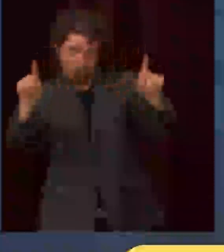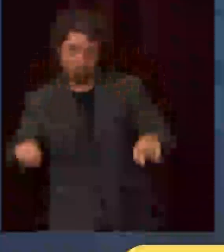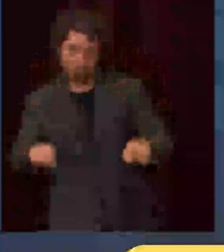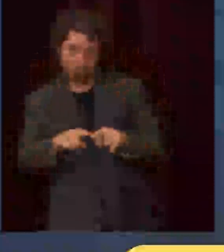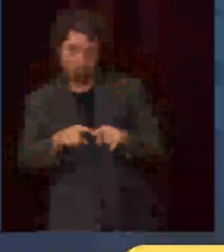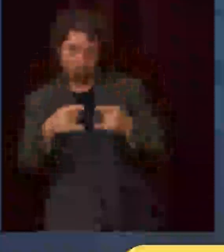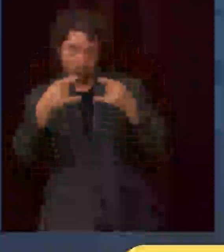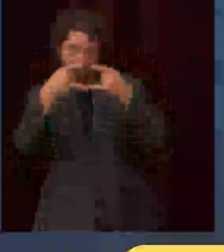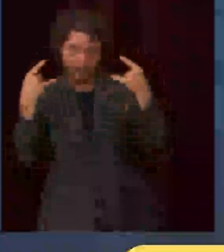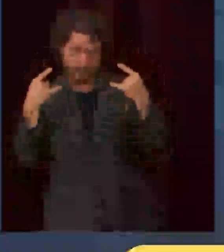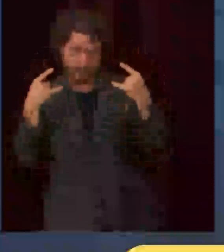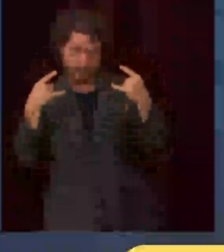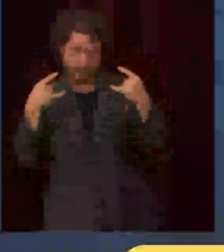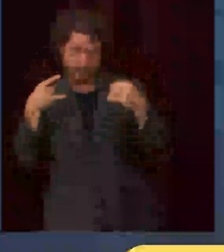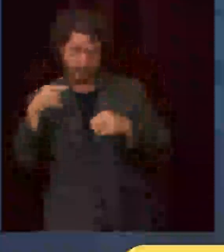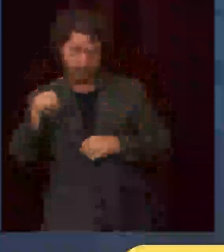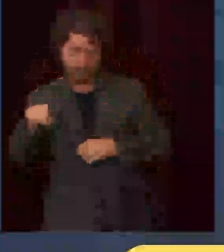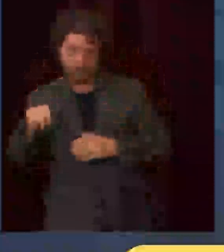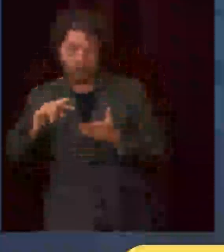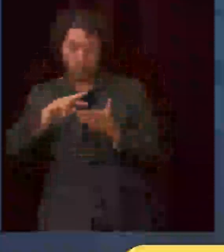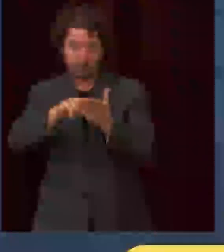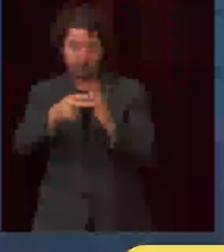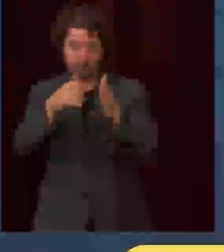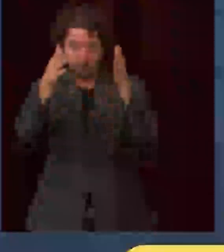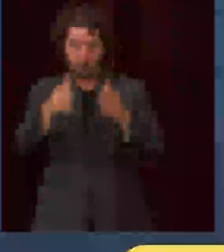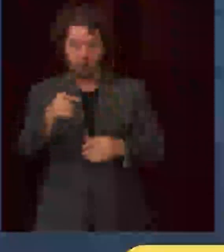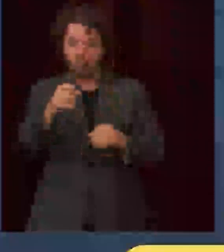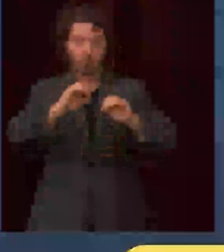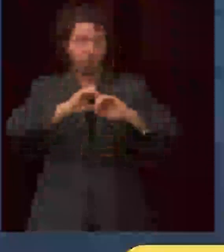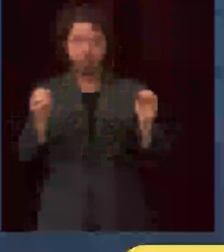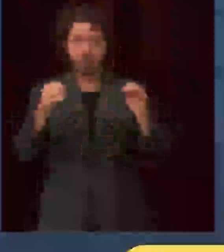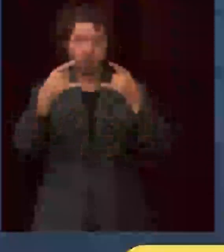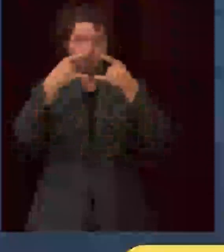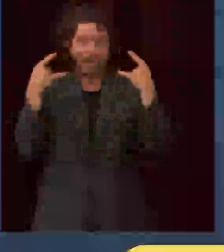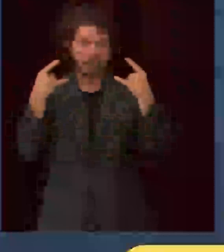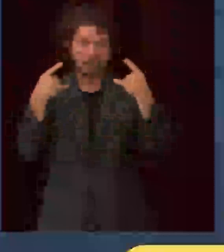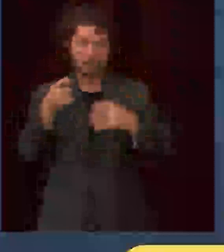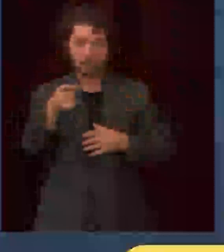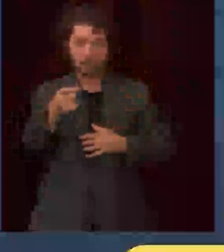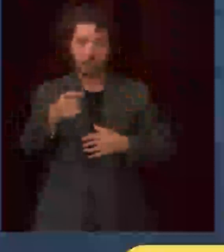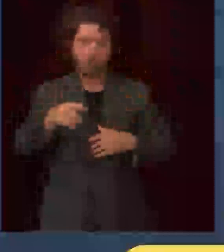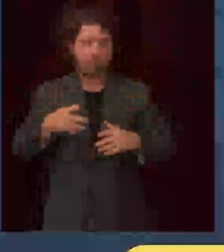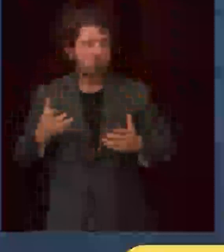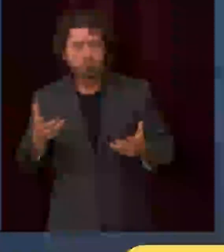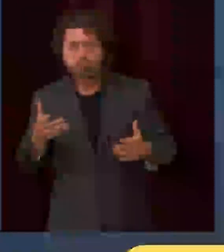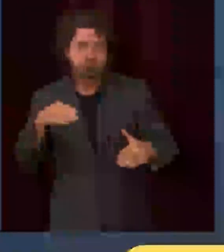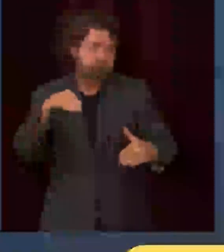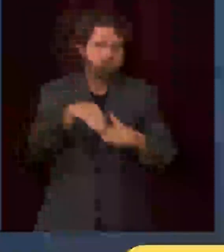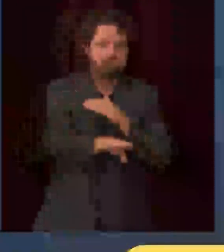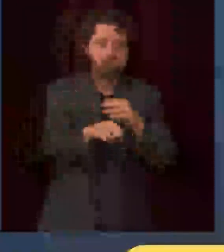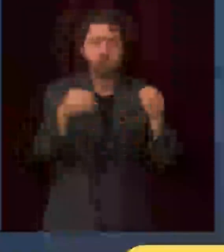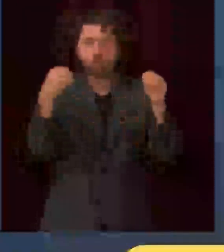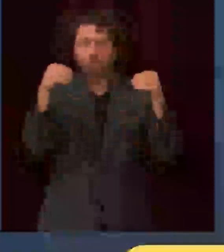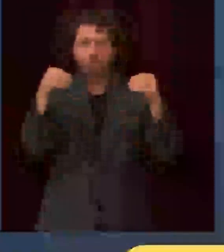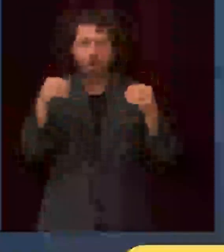earlier, I'm wondering what will happen if there's a disagreement between Dr. Weissman and local health